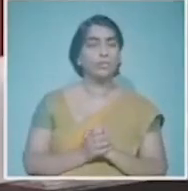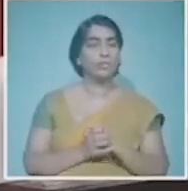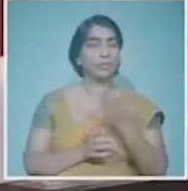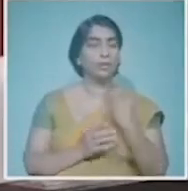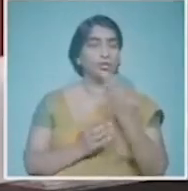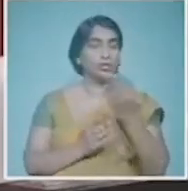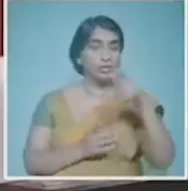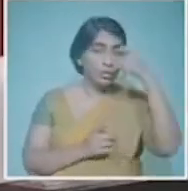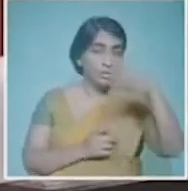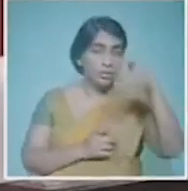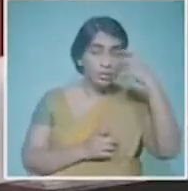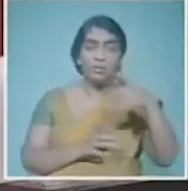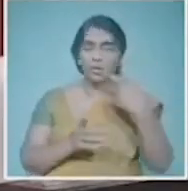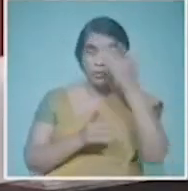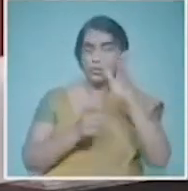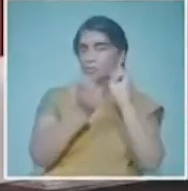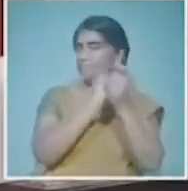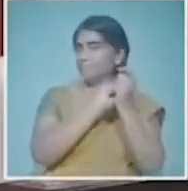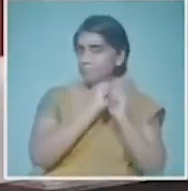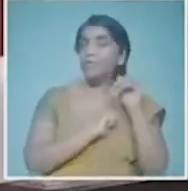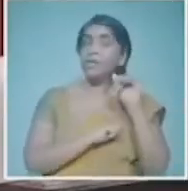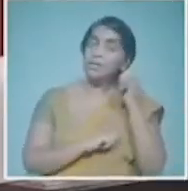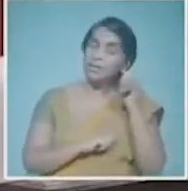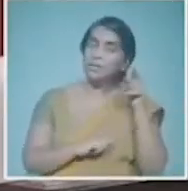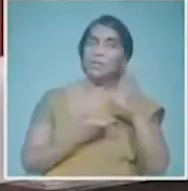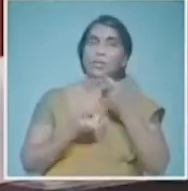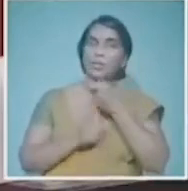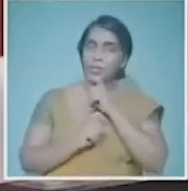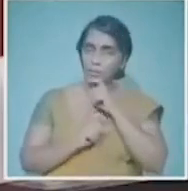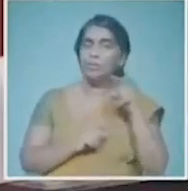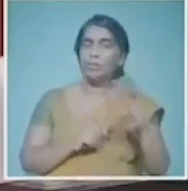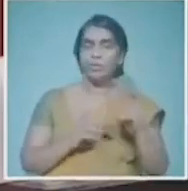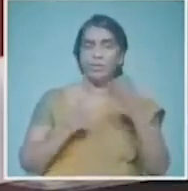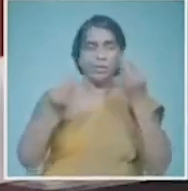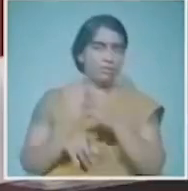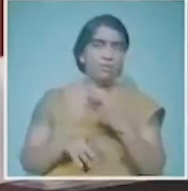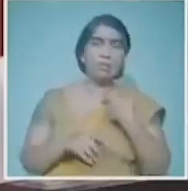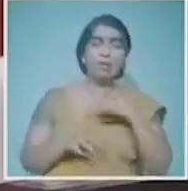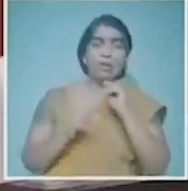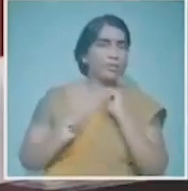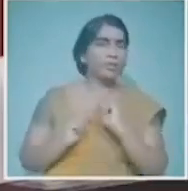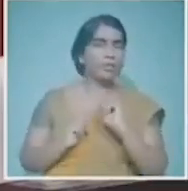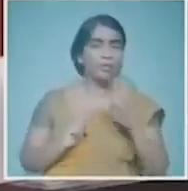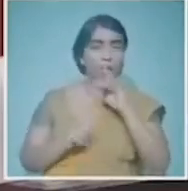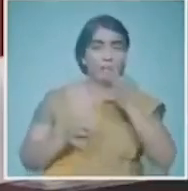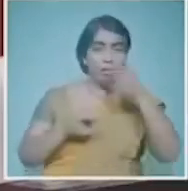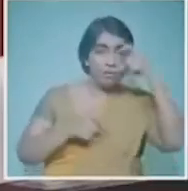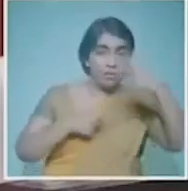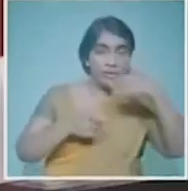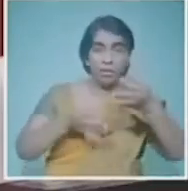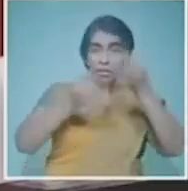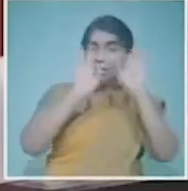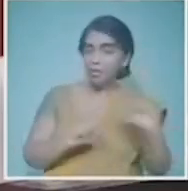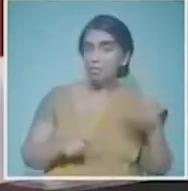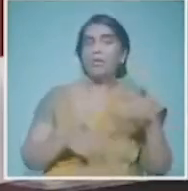there is so much corruption involved, and there is so much of black money involved, the idea that the police can directly